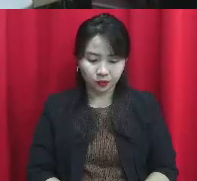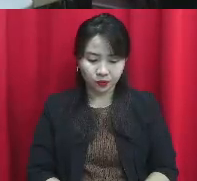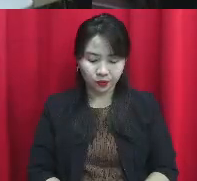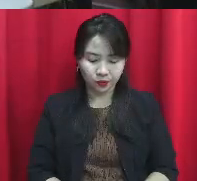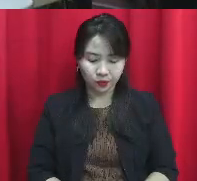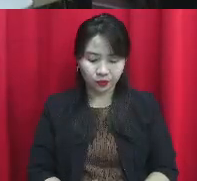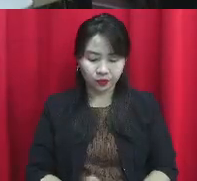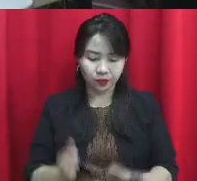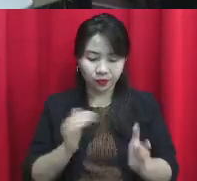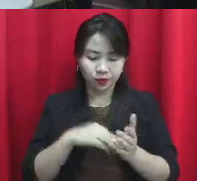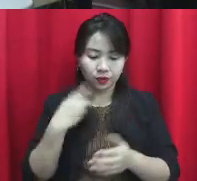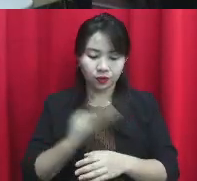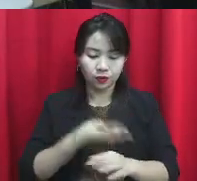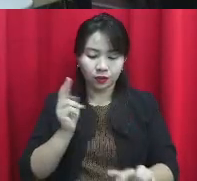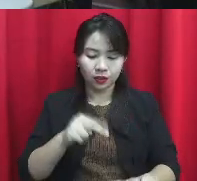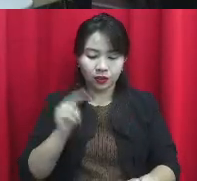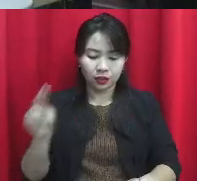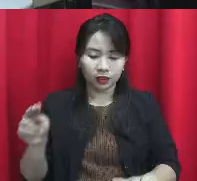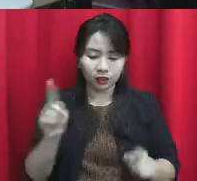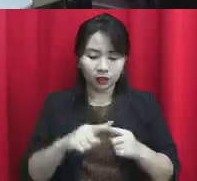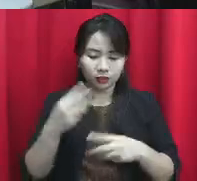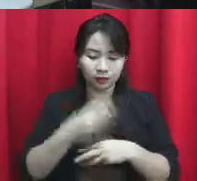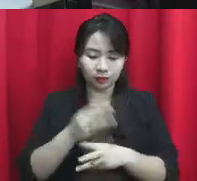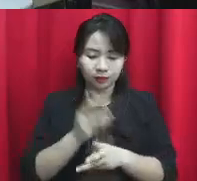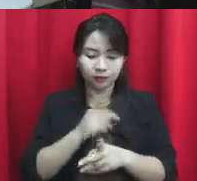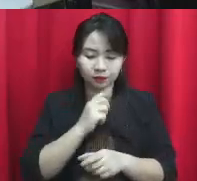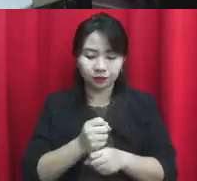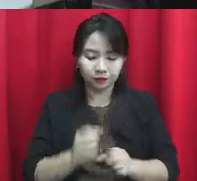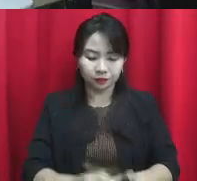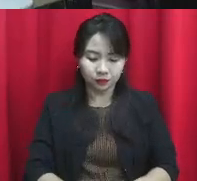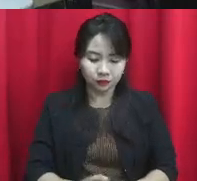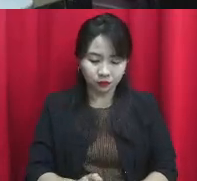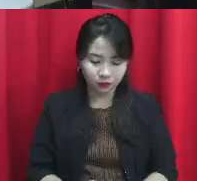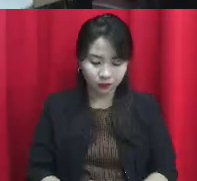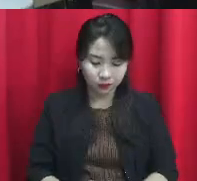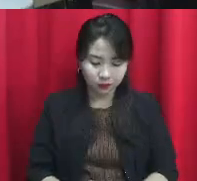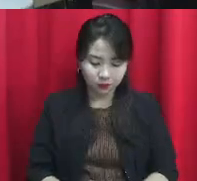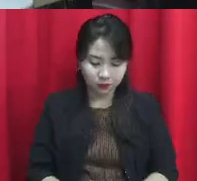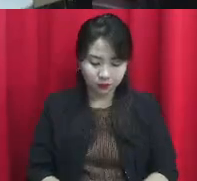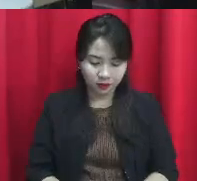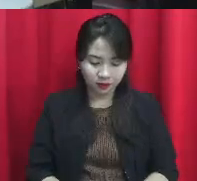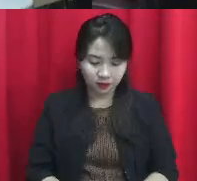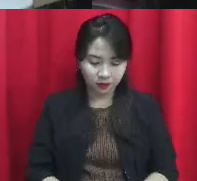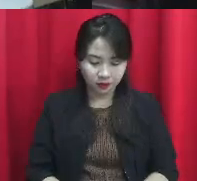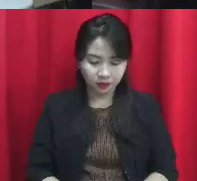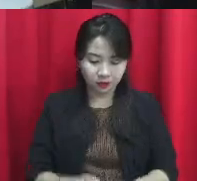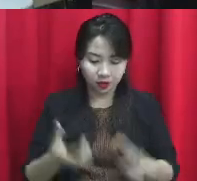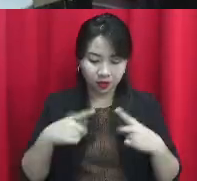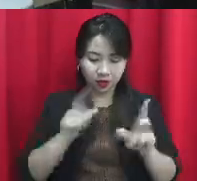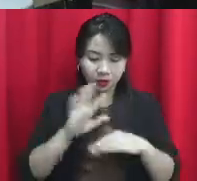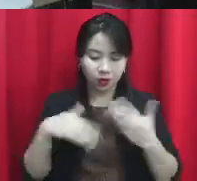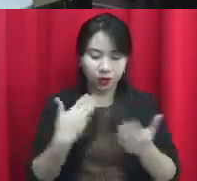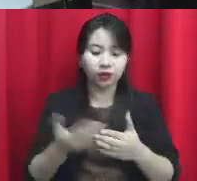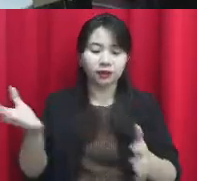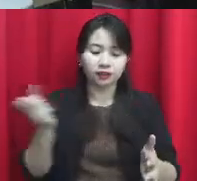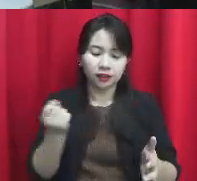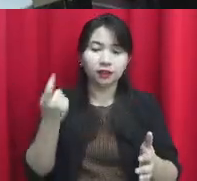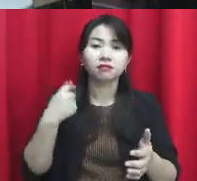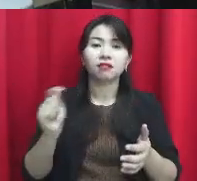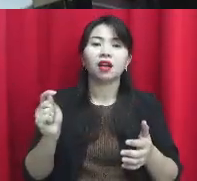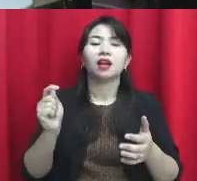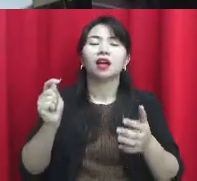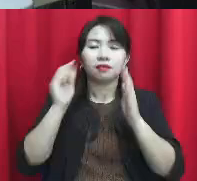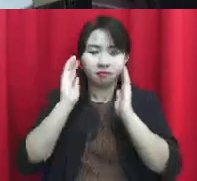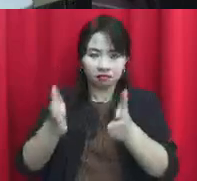to make it sure bread R that we we we help them as well na tayo nasasalo Tayong sasalo dito because we